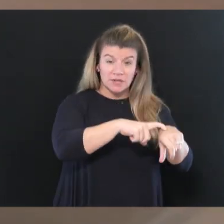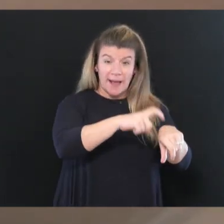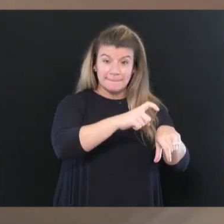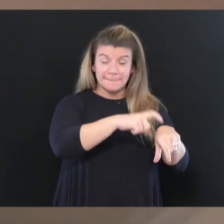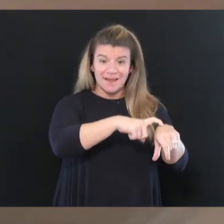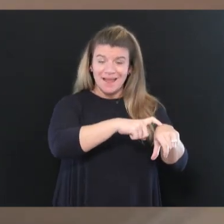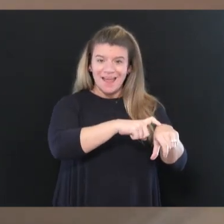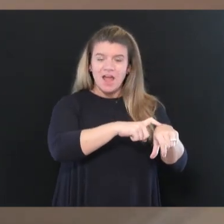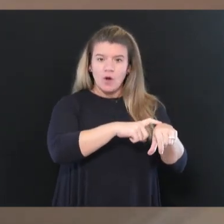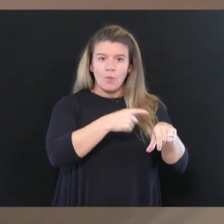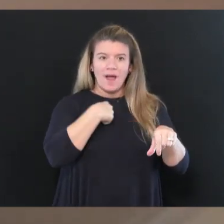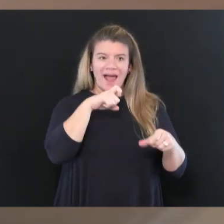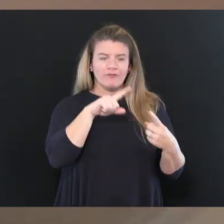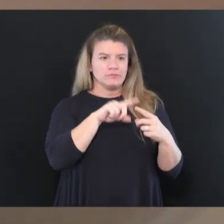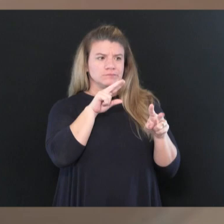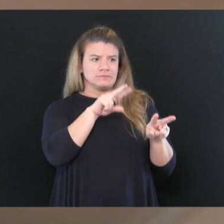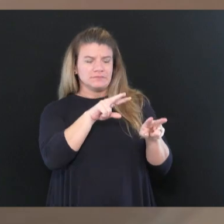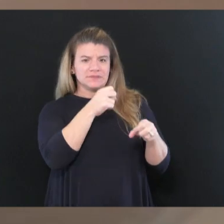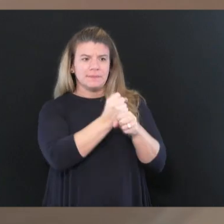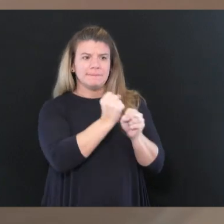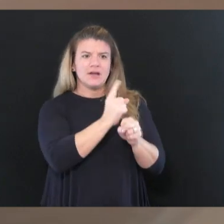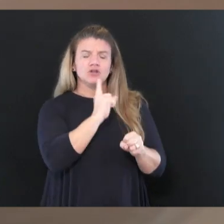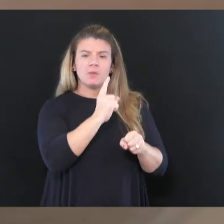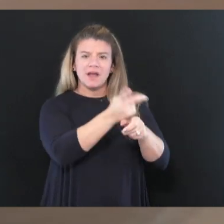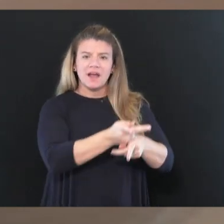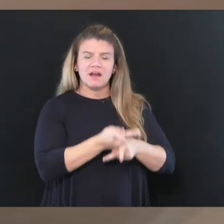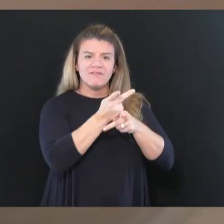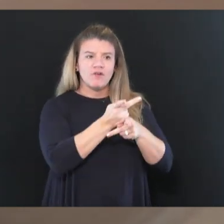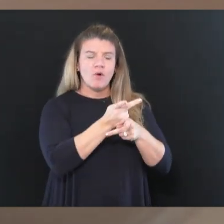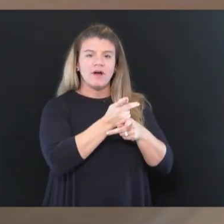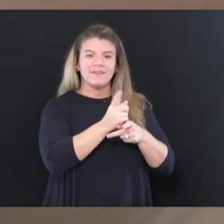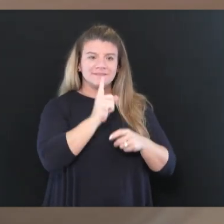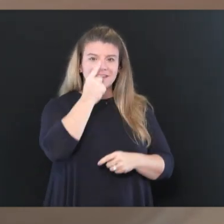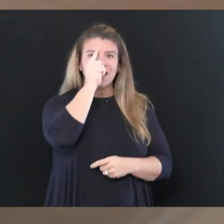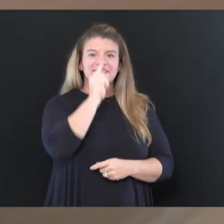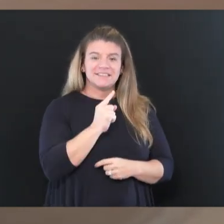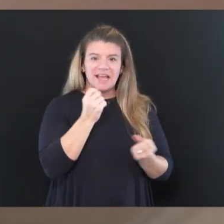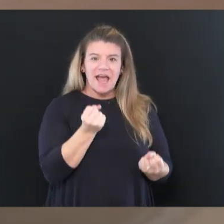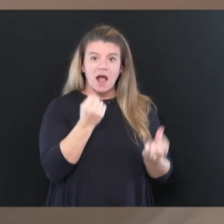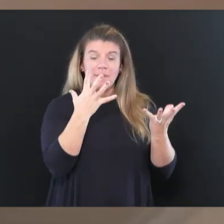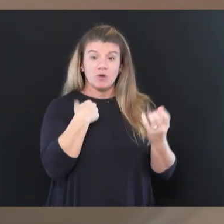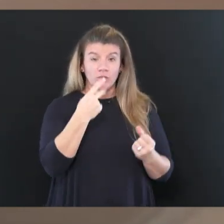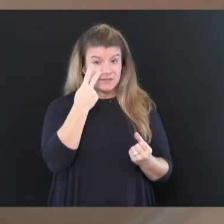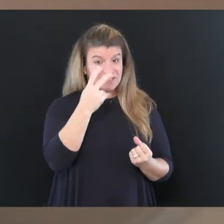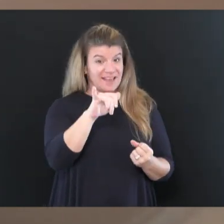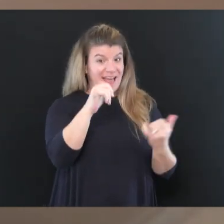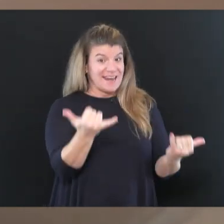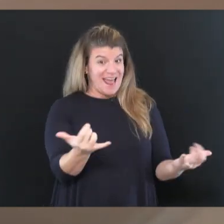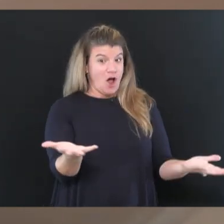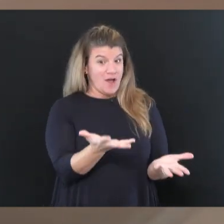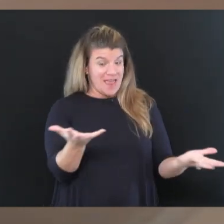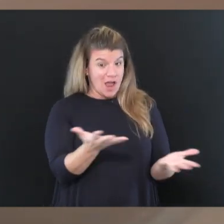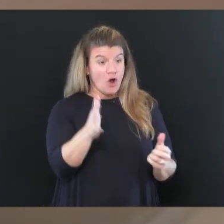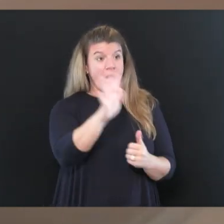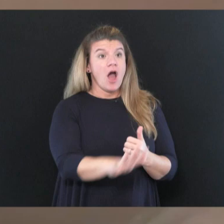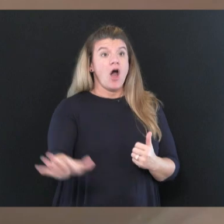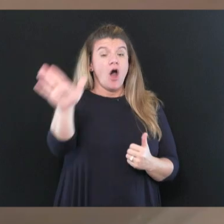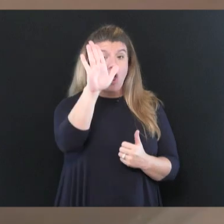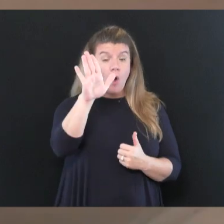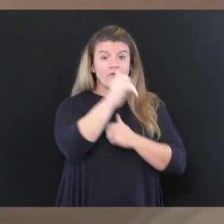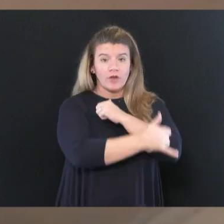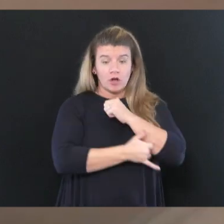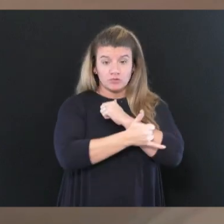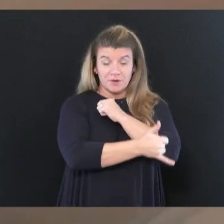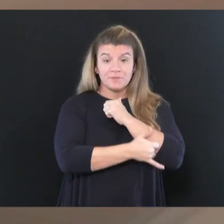of the testing that we've seen in West Virginia and we're starting to see around the country. In West Virginia and around the